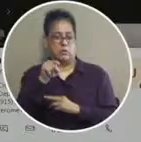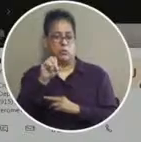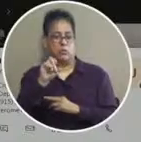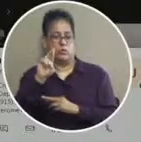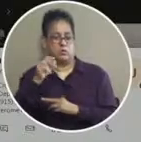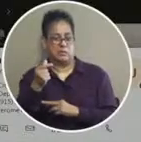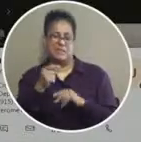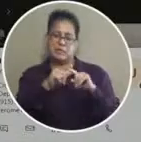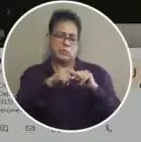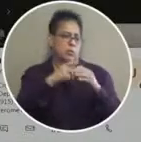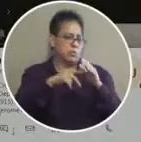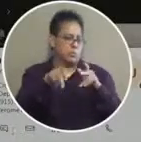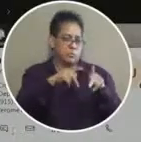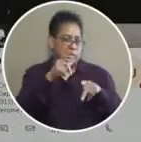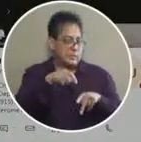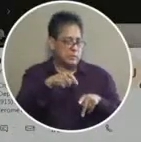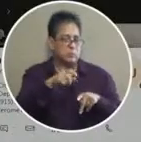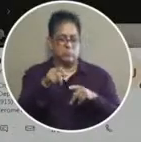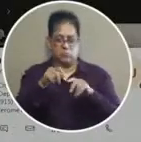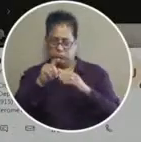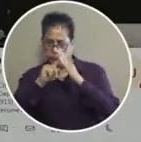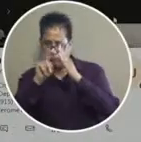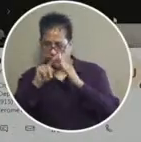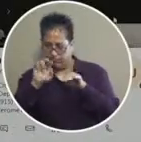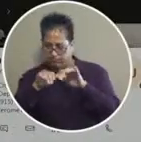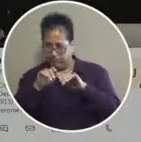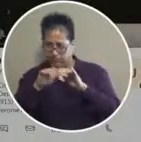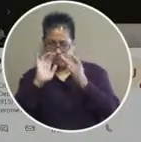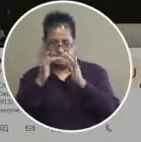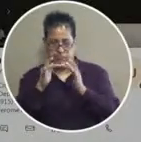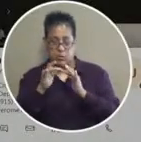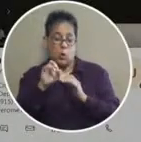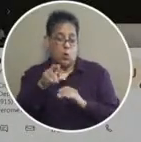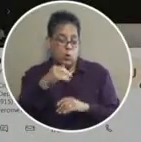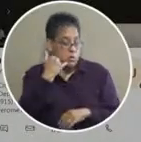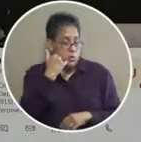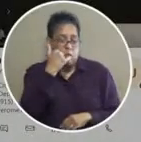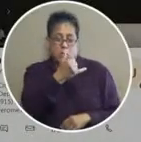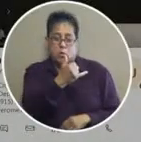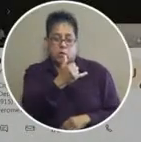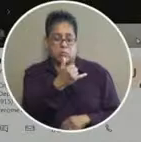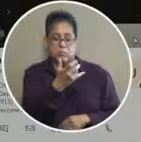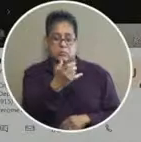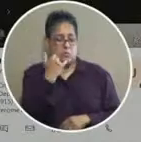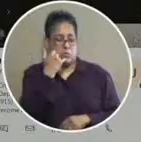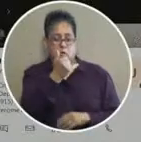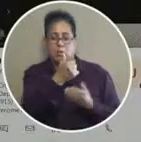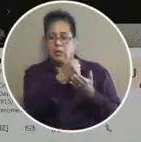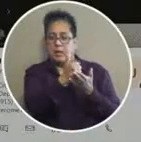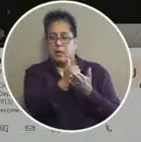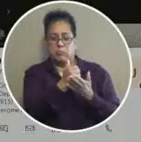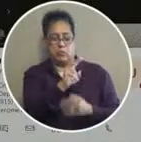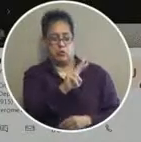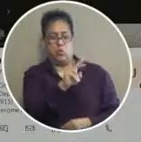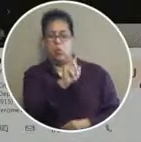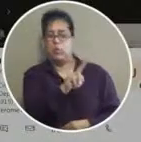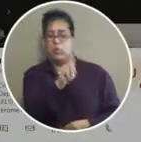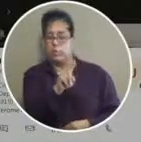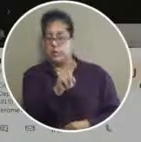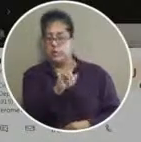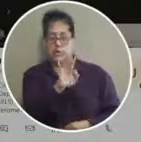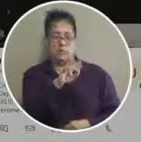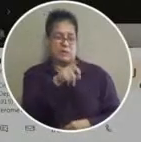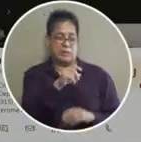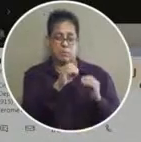people need, we are there to help. They can also always call in to our helpline, our 211 line, if they